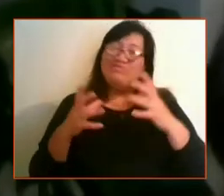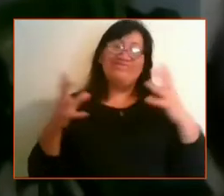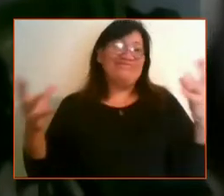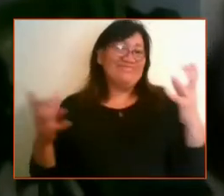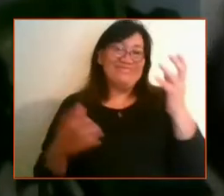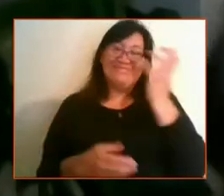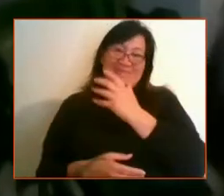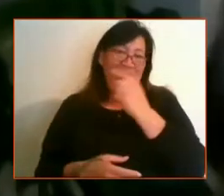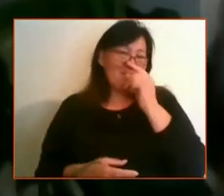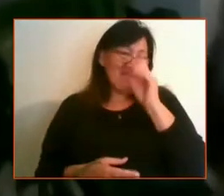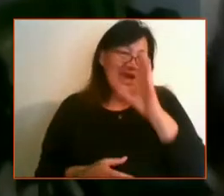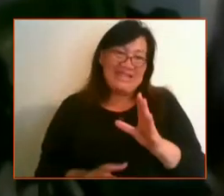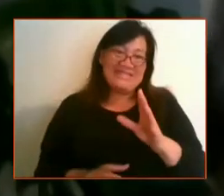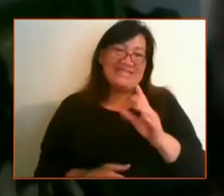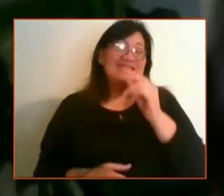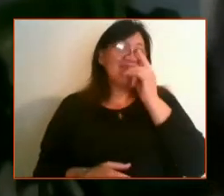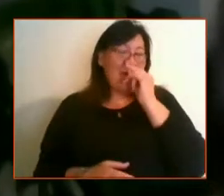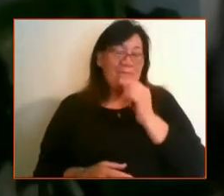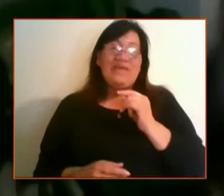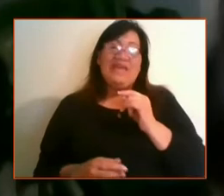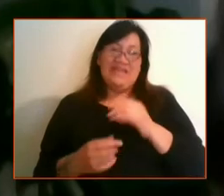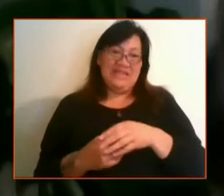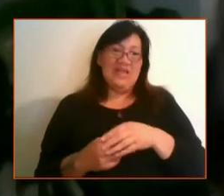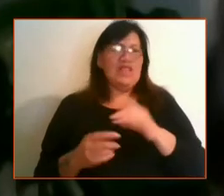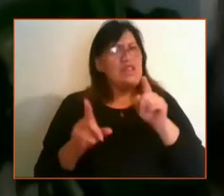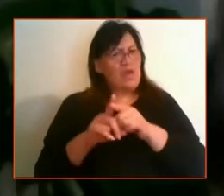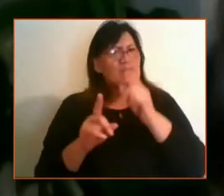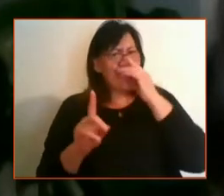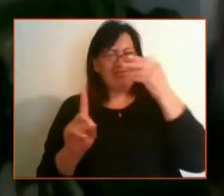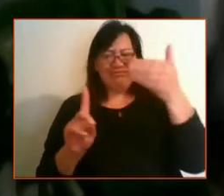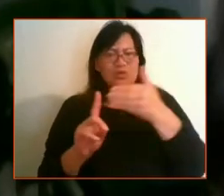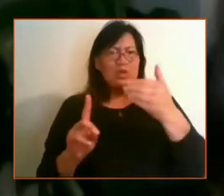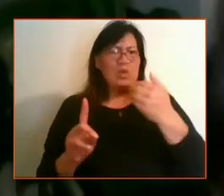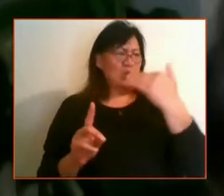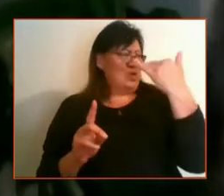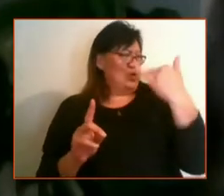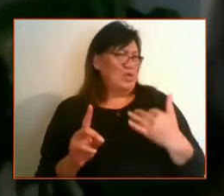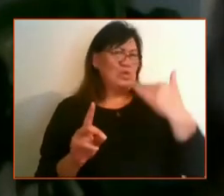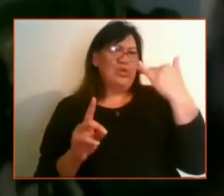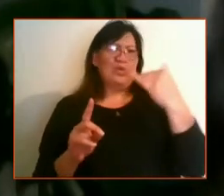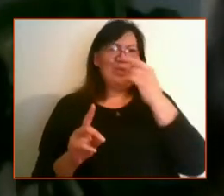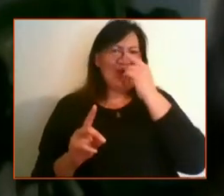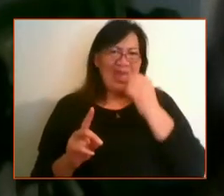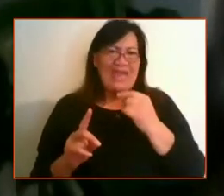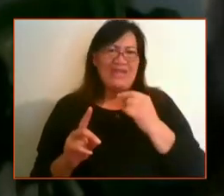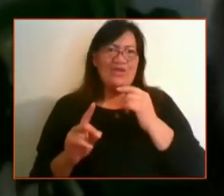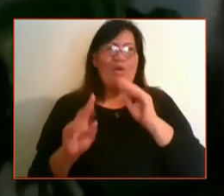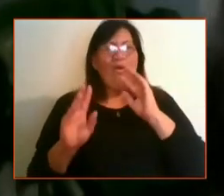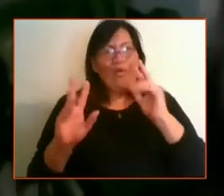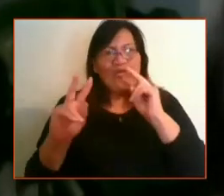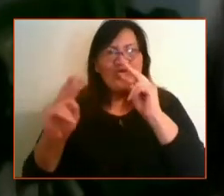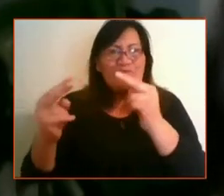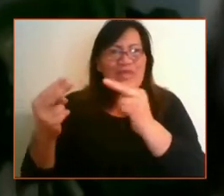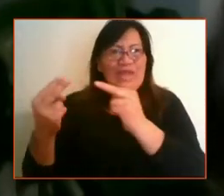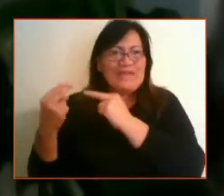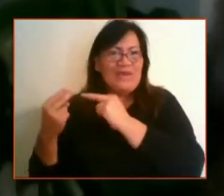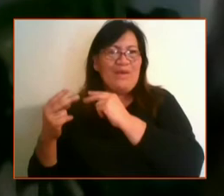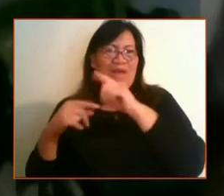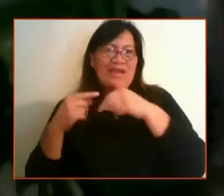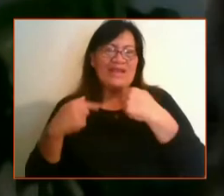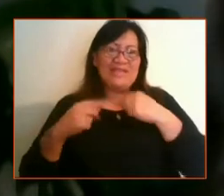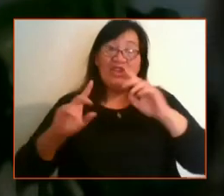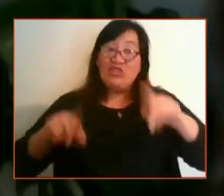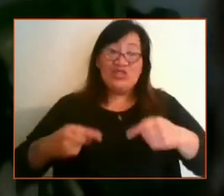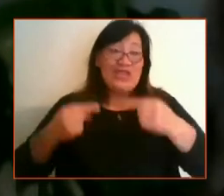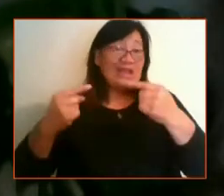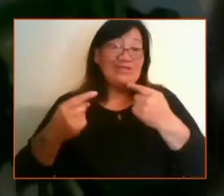platforms to meaningfully inspect who we are and who we can be, to reflect on things, really challenging topics